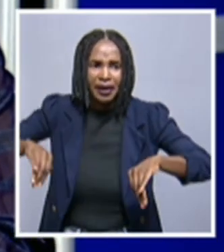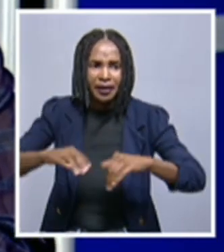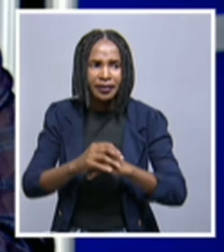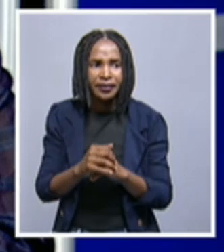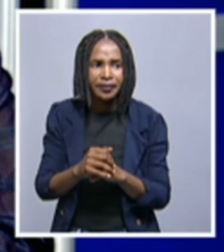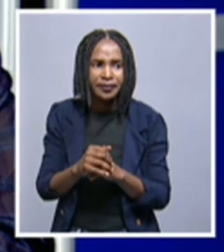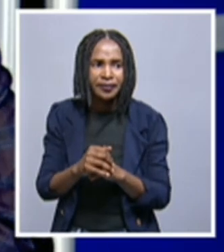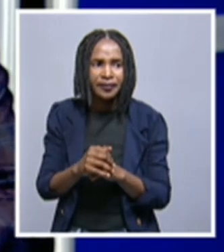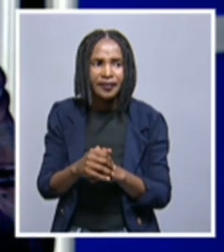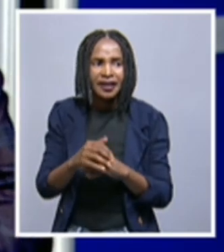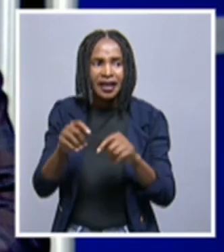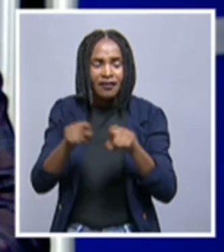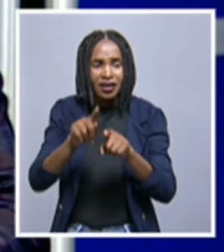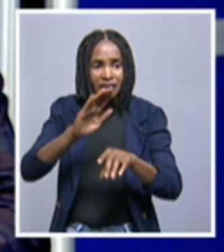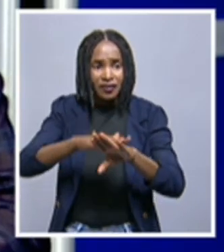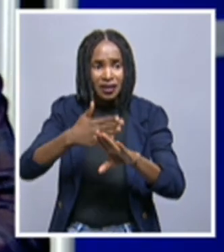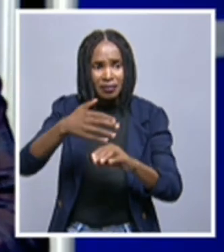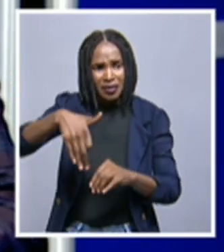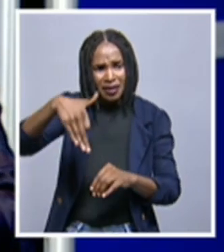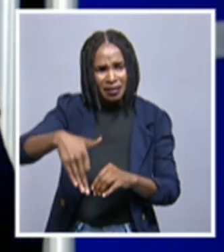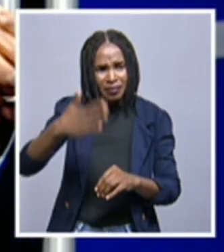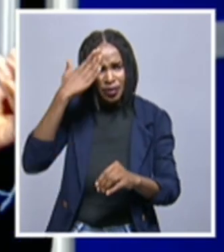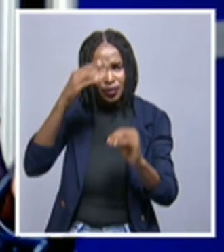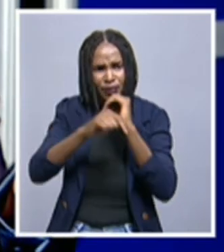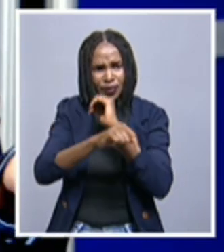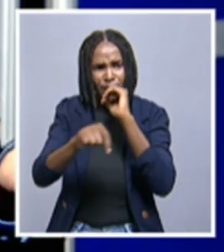case? In small countries like Namibia, which